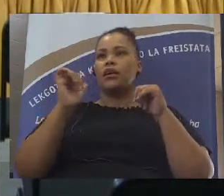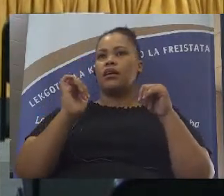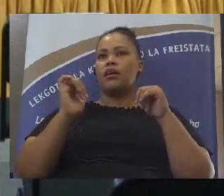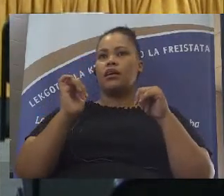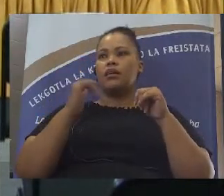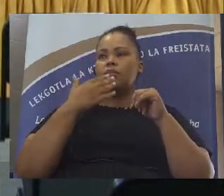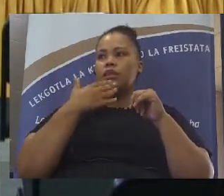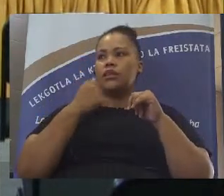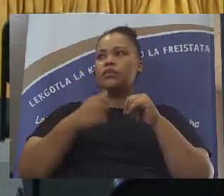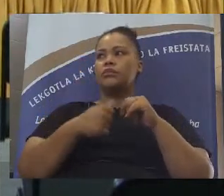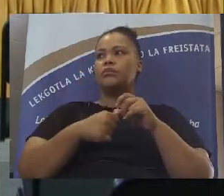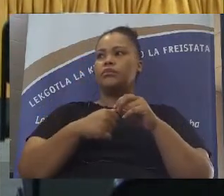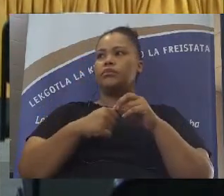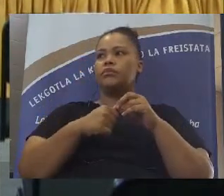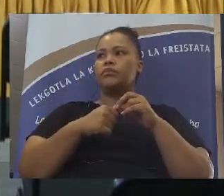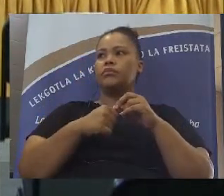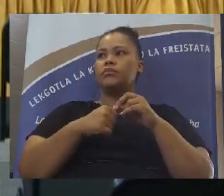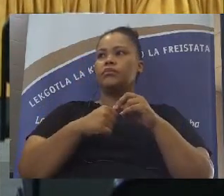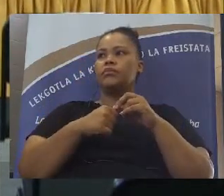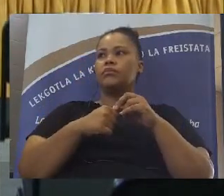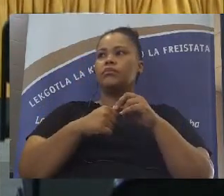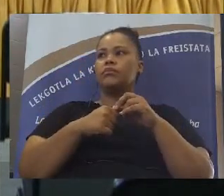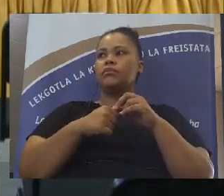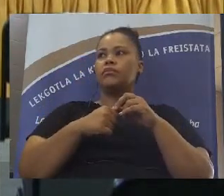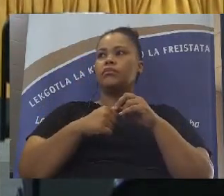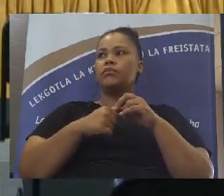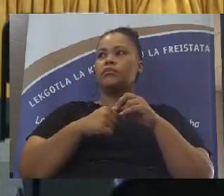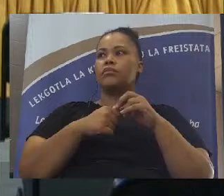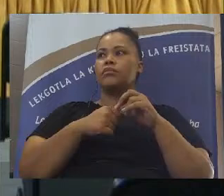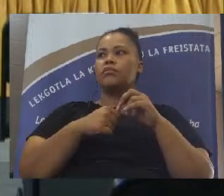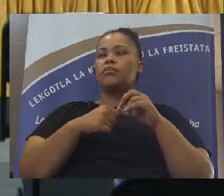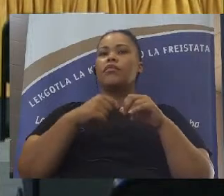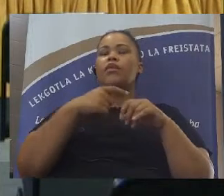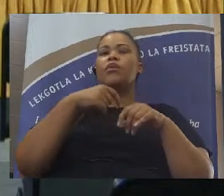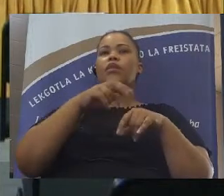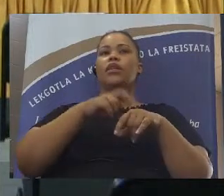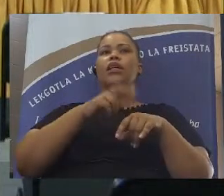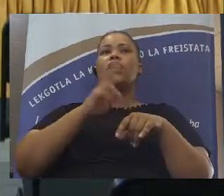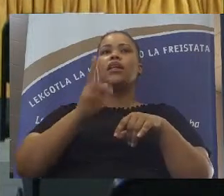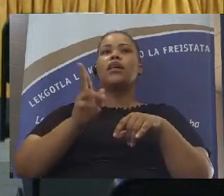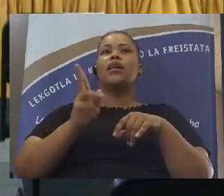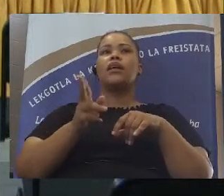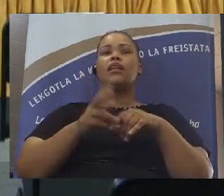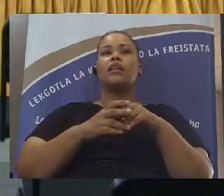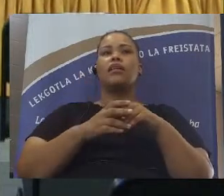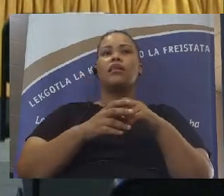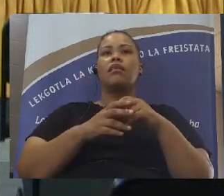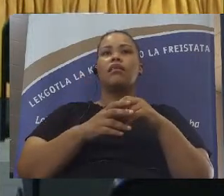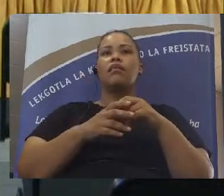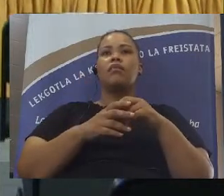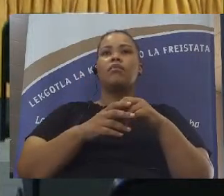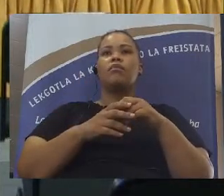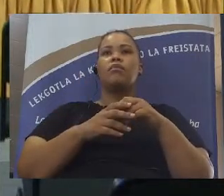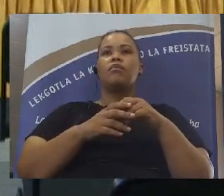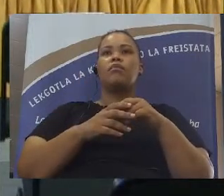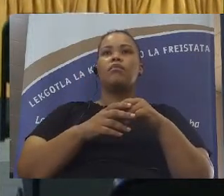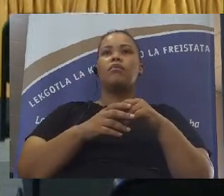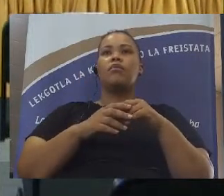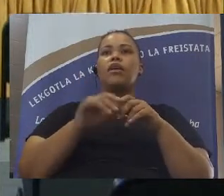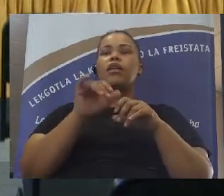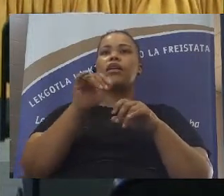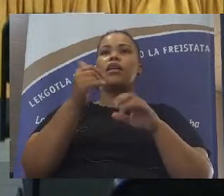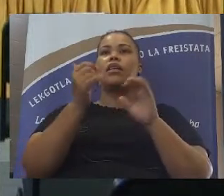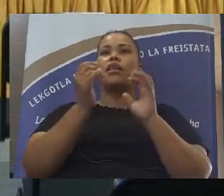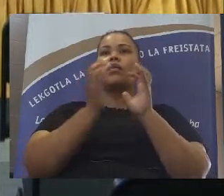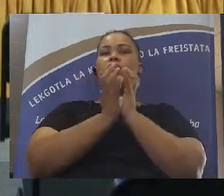etsa melao e meng. Hobane ha o ka wa e nka wa re maybe we kenya pokothong re sa o search wa tswa ka ena ha e tlo o thusa because ha